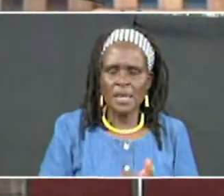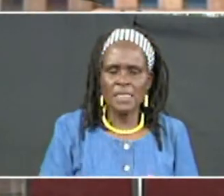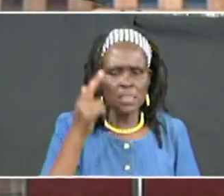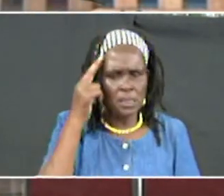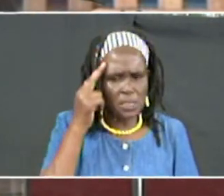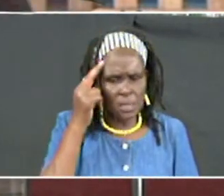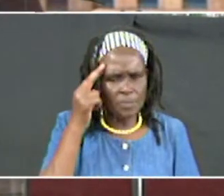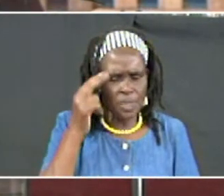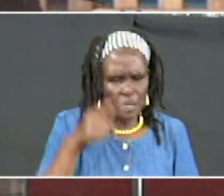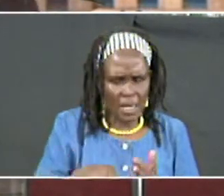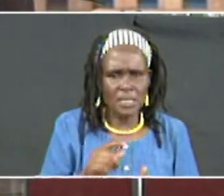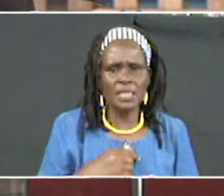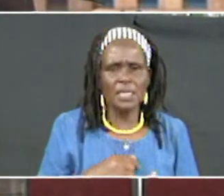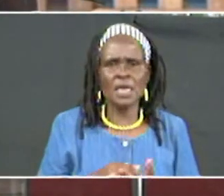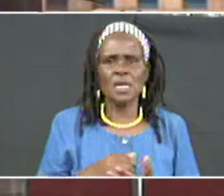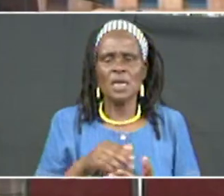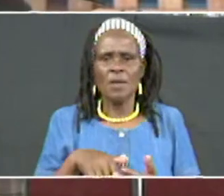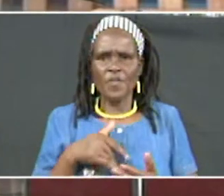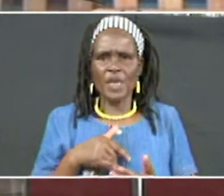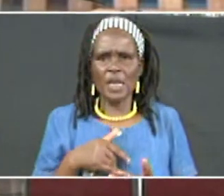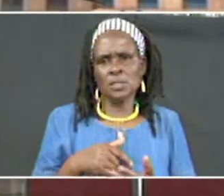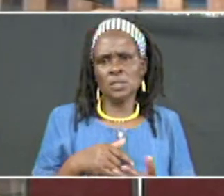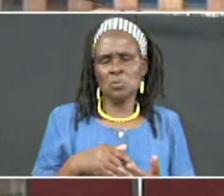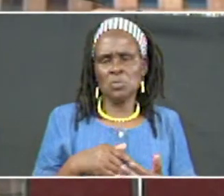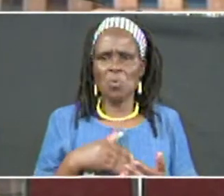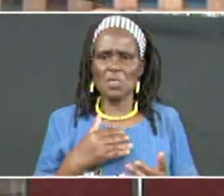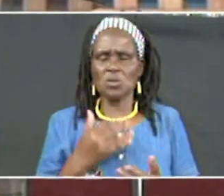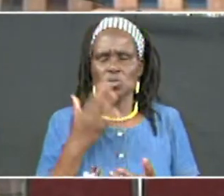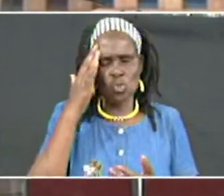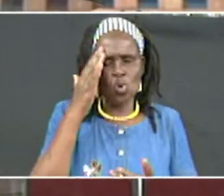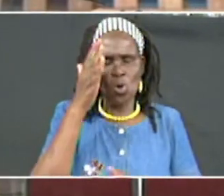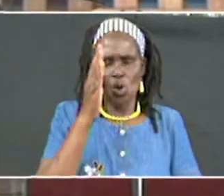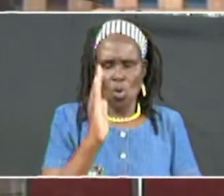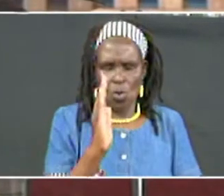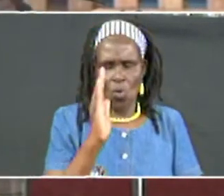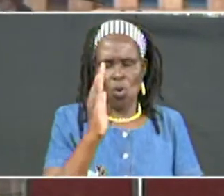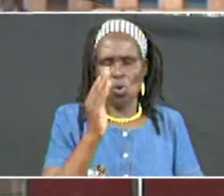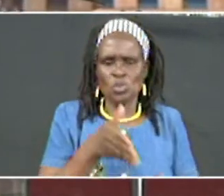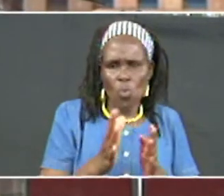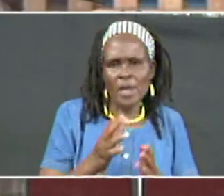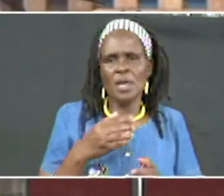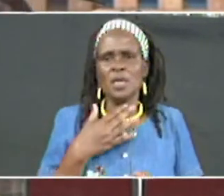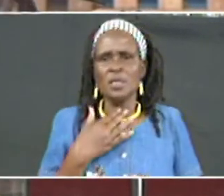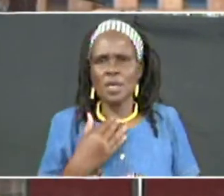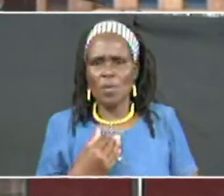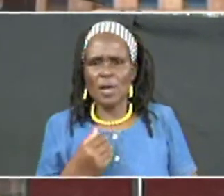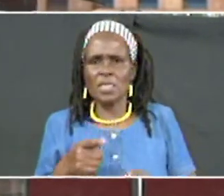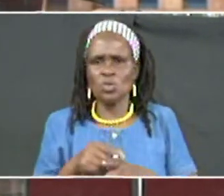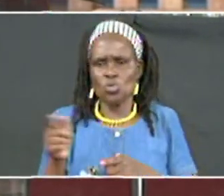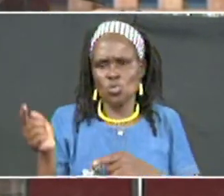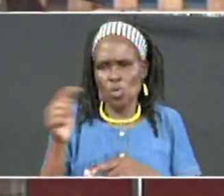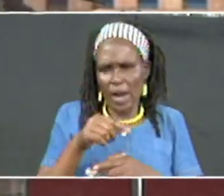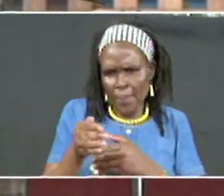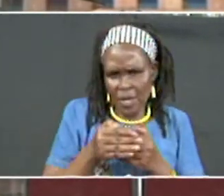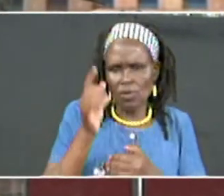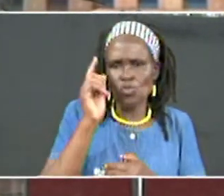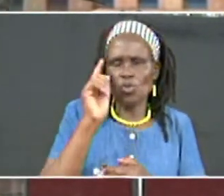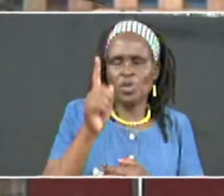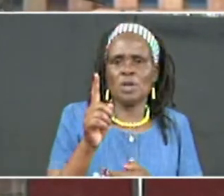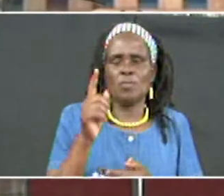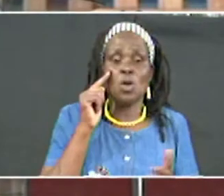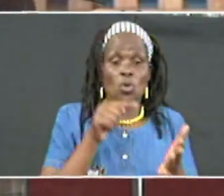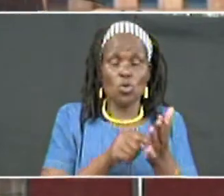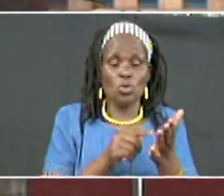they delighted to know God's way and that they delighted to draw near to him. Notice verse